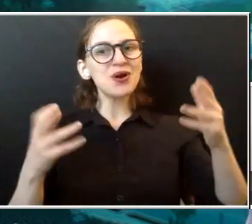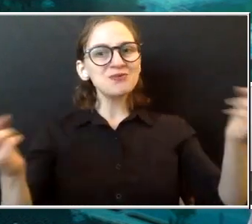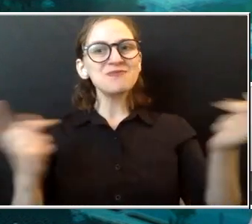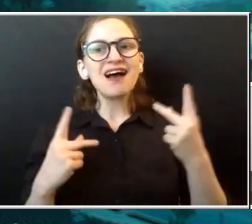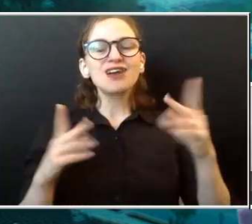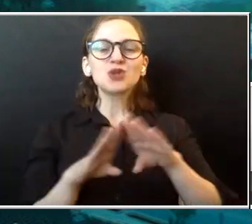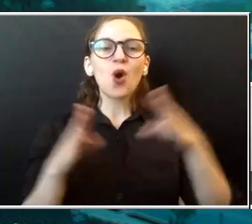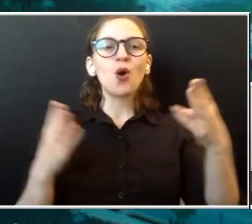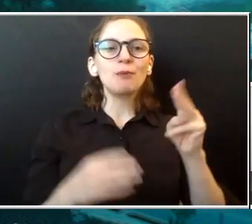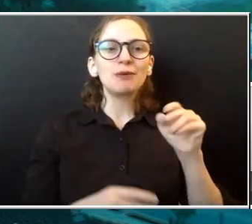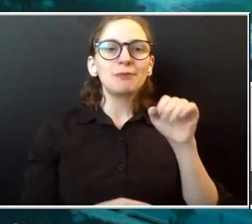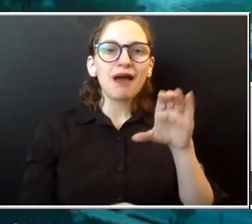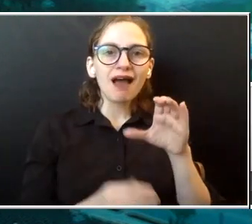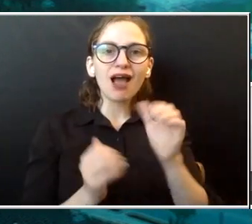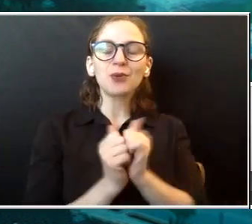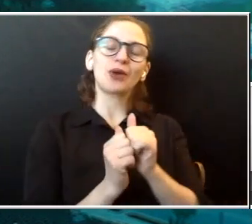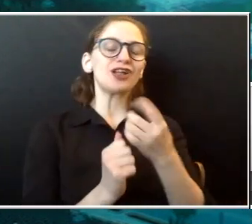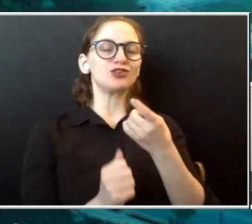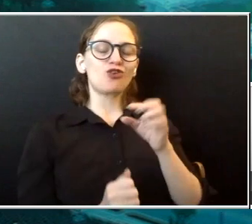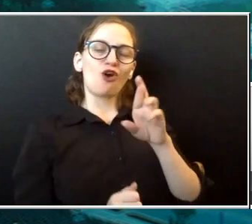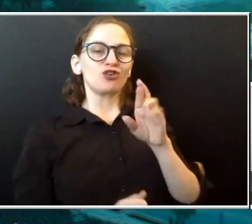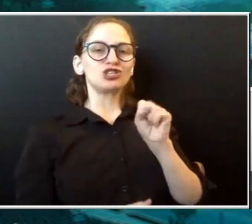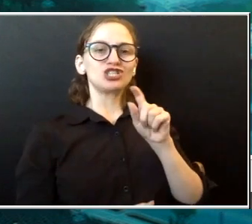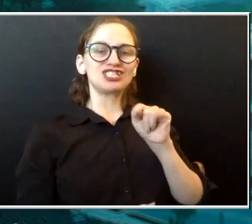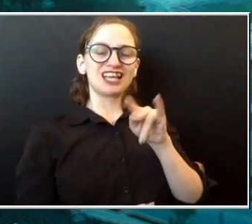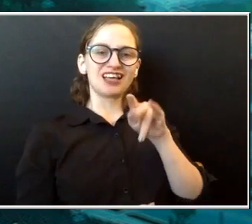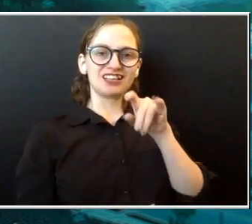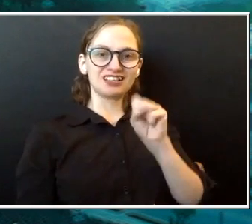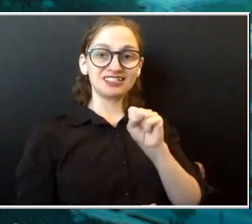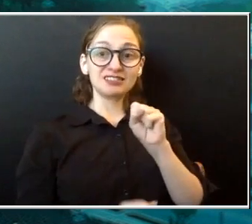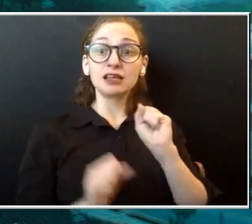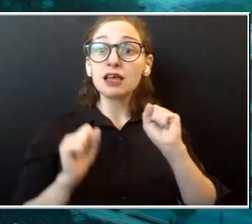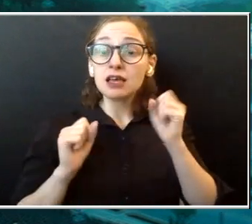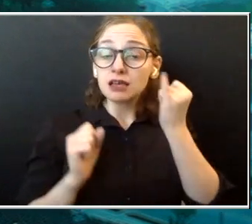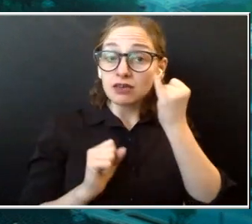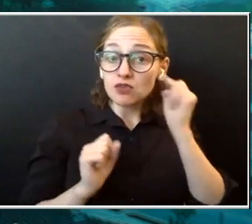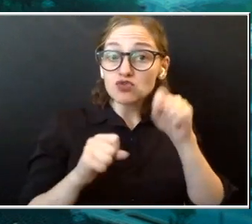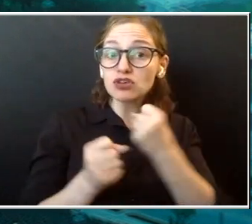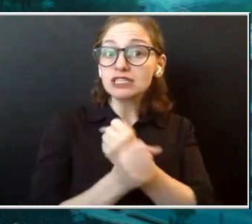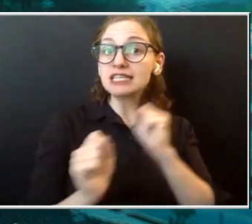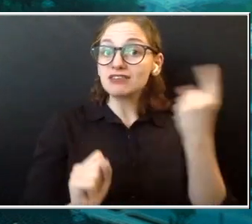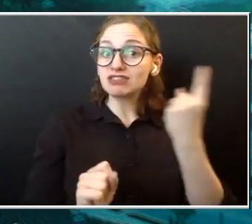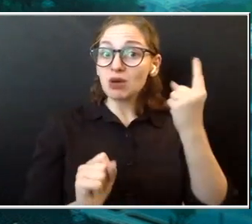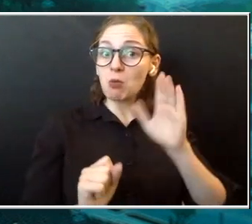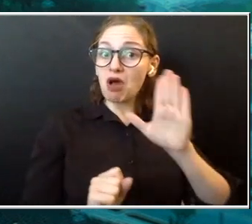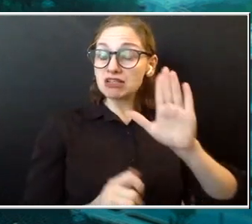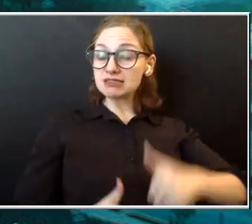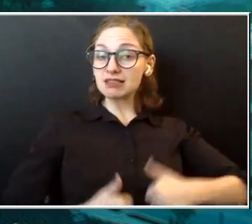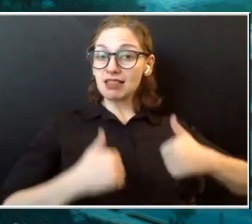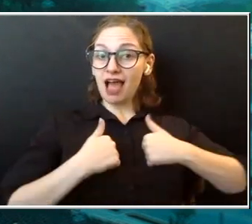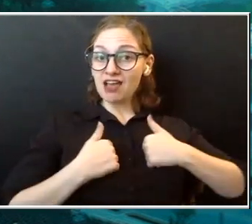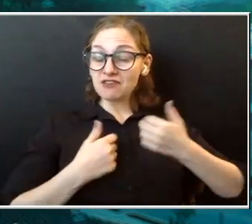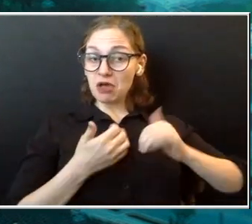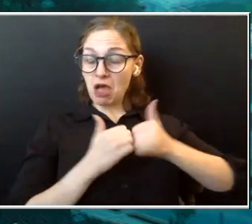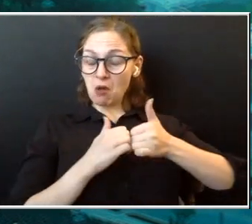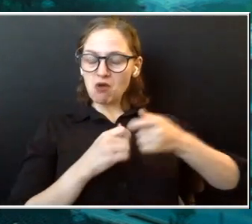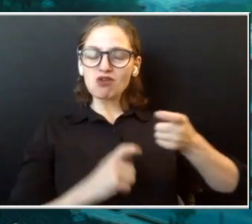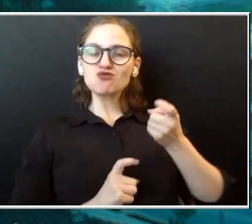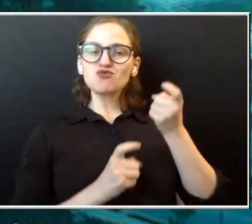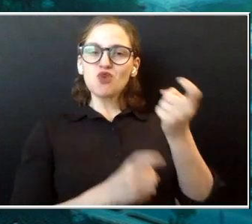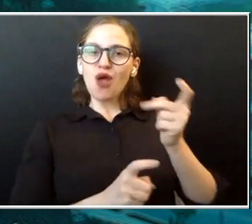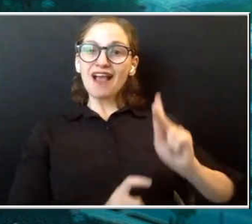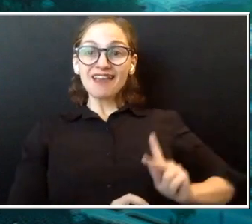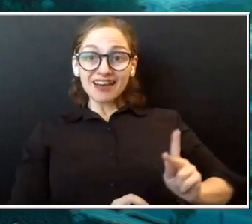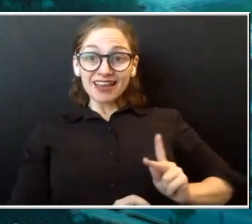you had the power to save someone's life by donating a kidney, would you? When Cindy Diederich, a diehard K-State